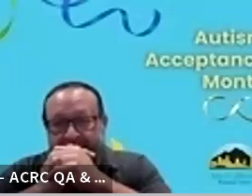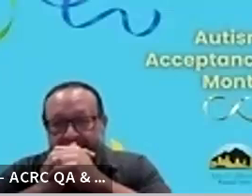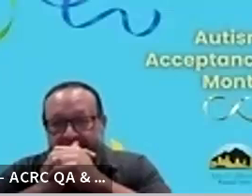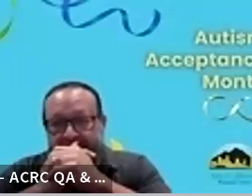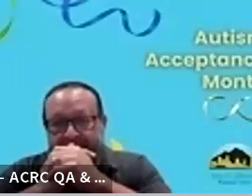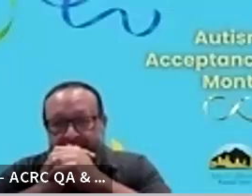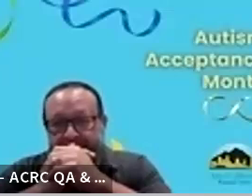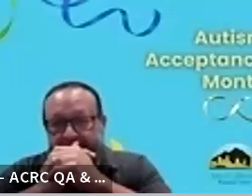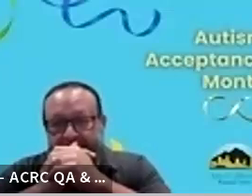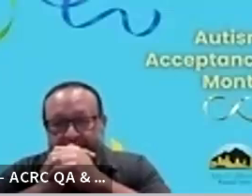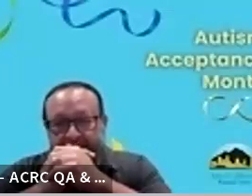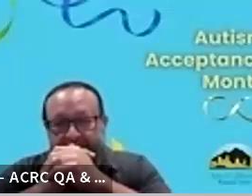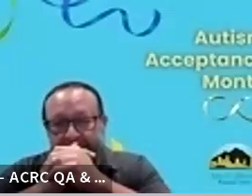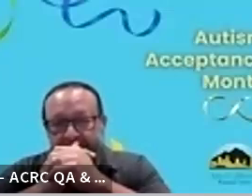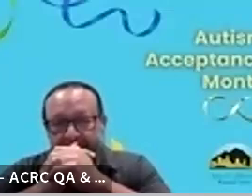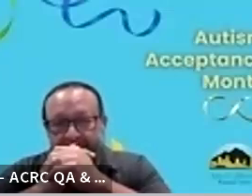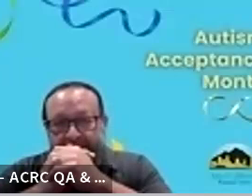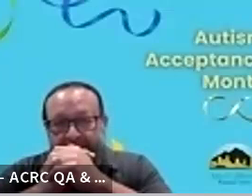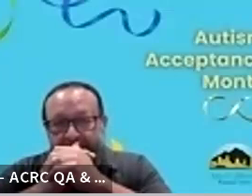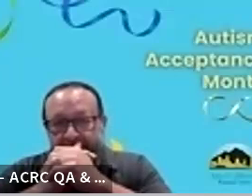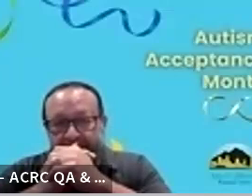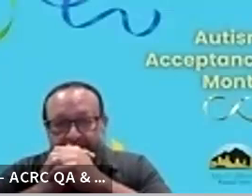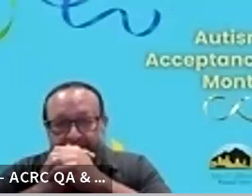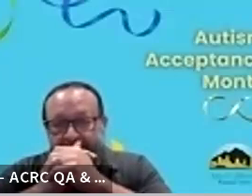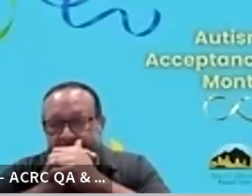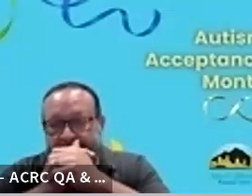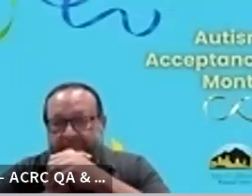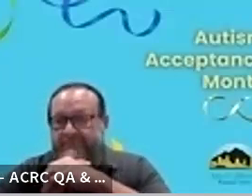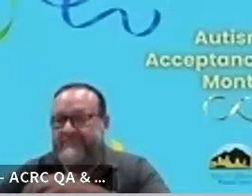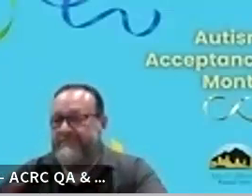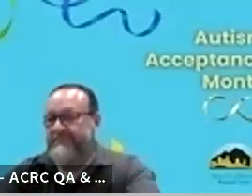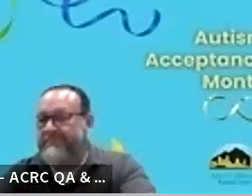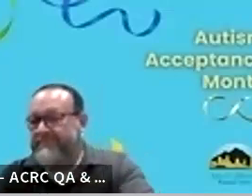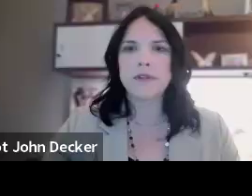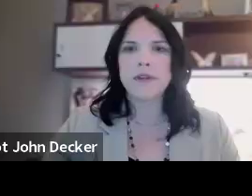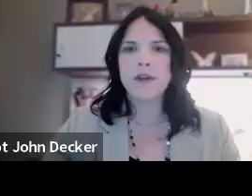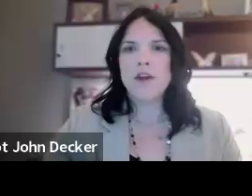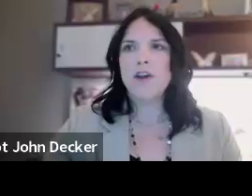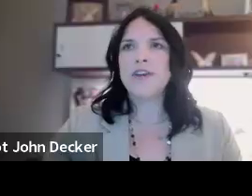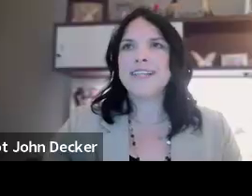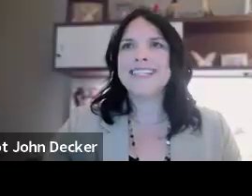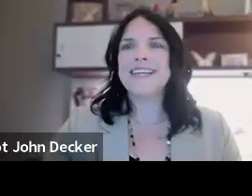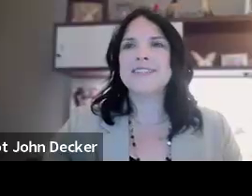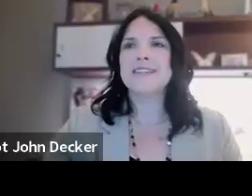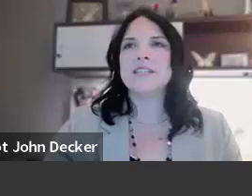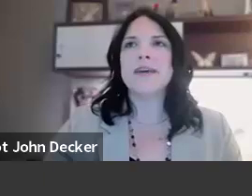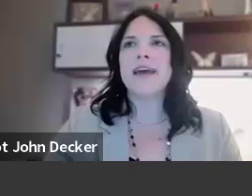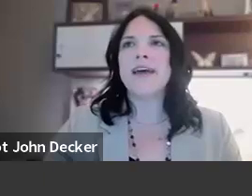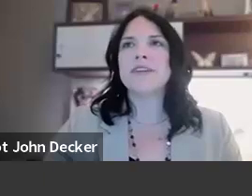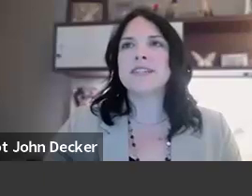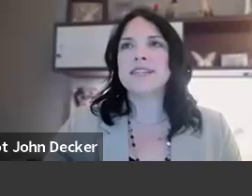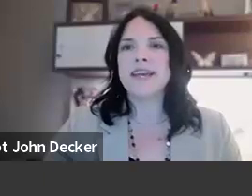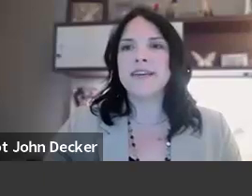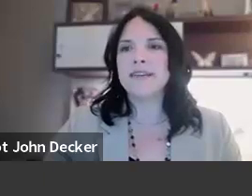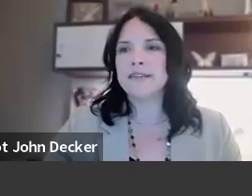event that John he requested that I share. So give me 1 second. Let me pull this up. Are you guys seeing the